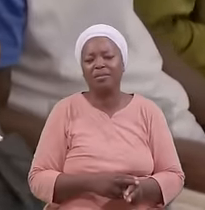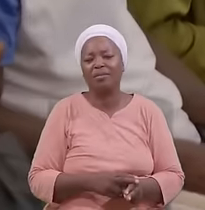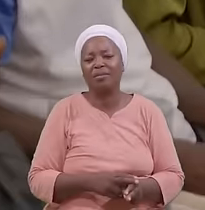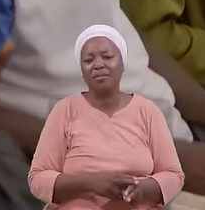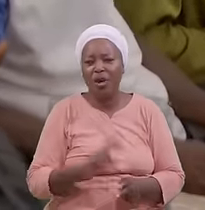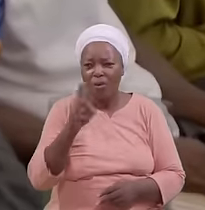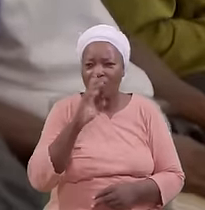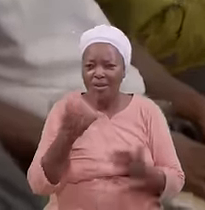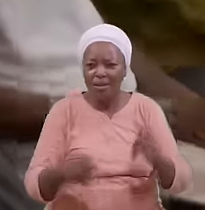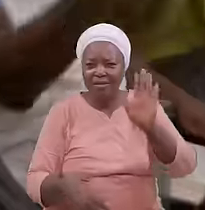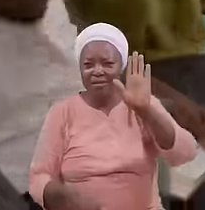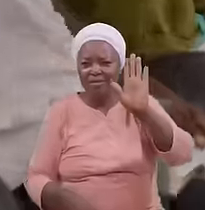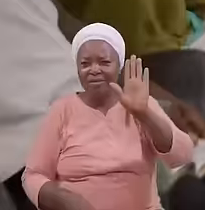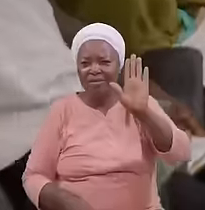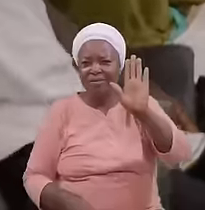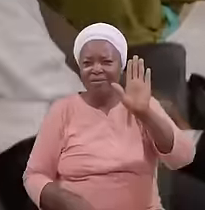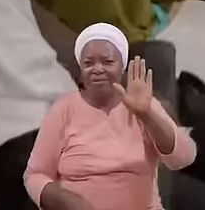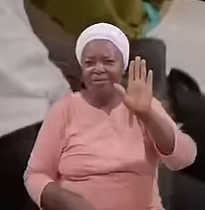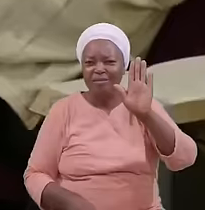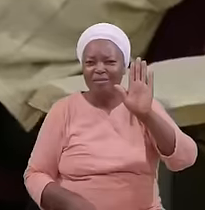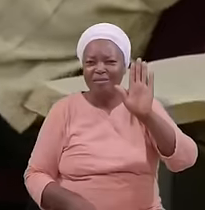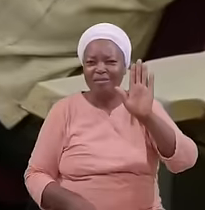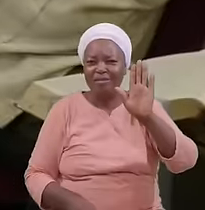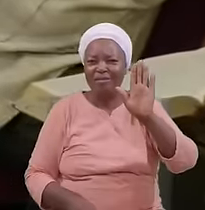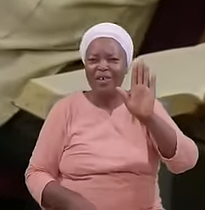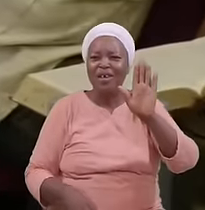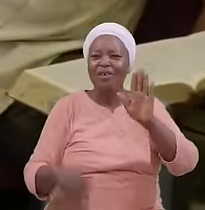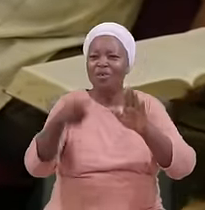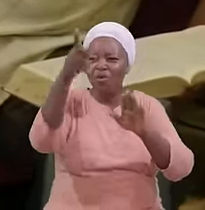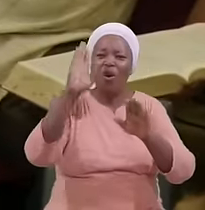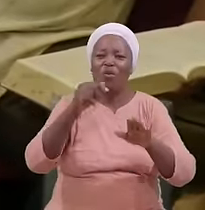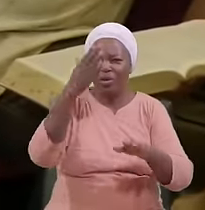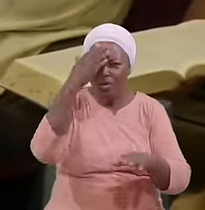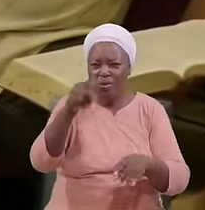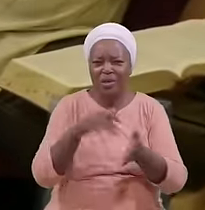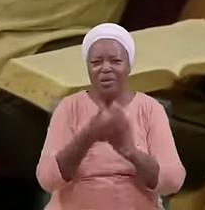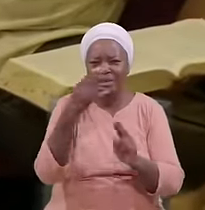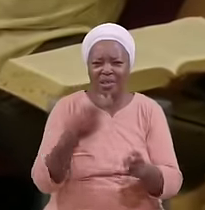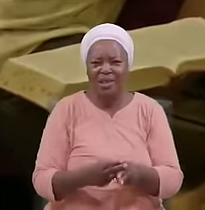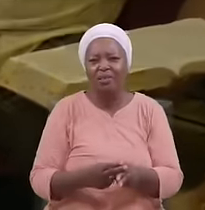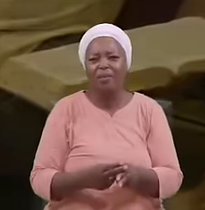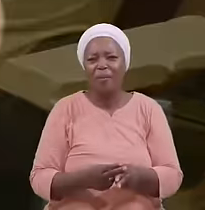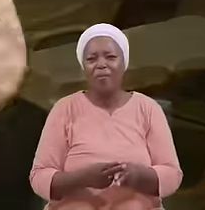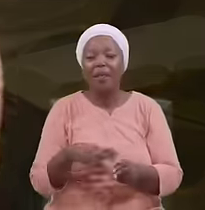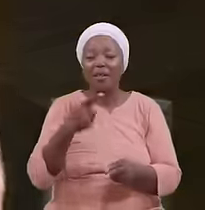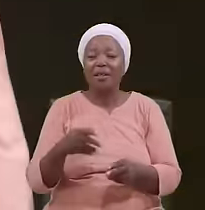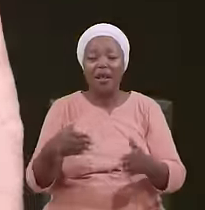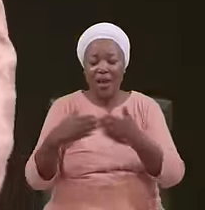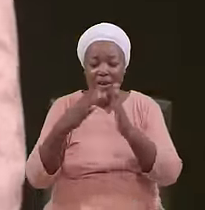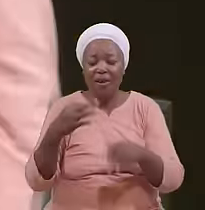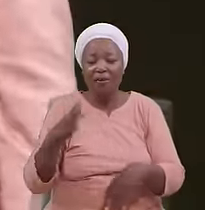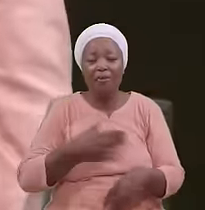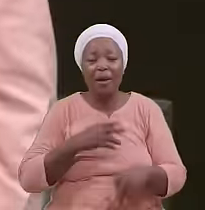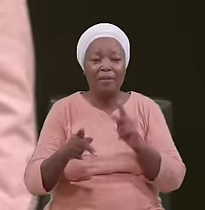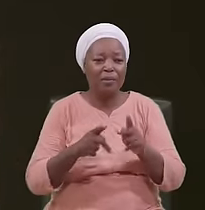Amen. Where are you? Heaven will recognize you. Amen. The captain of my people,